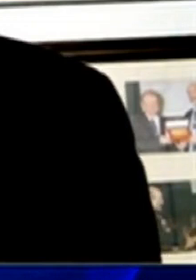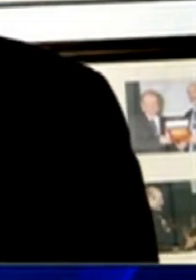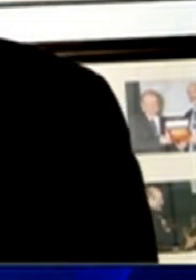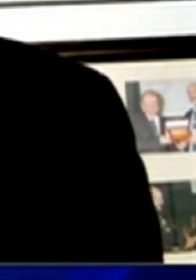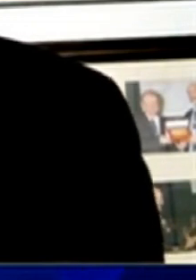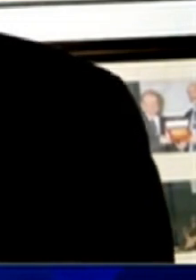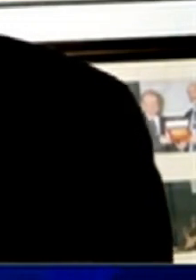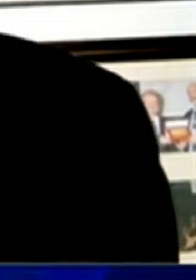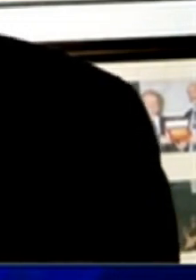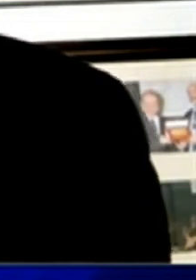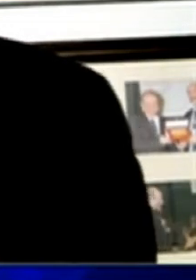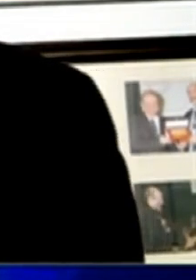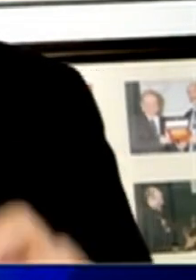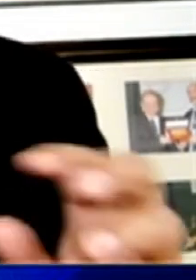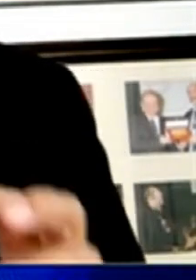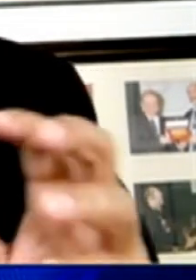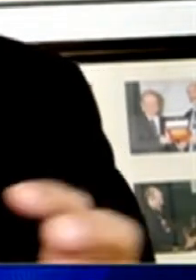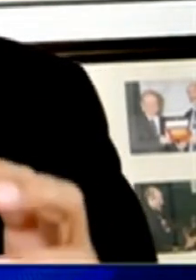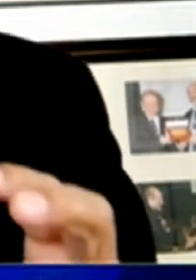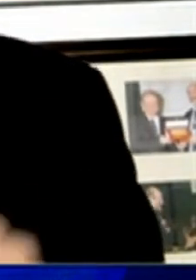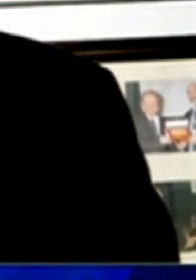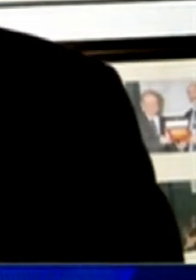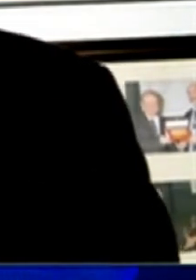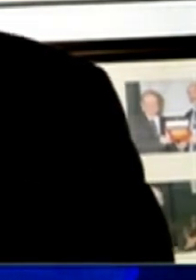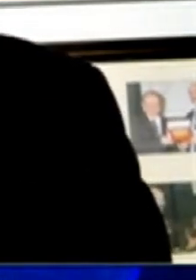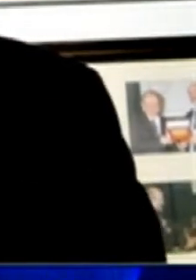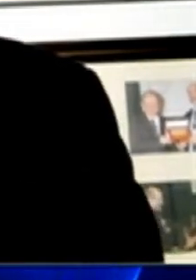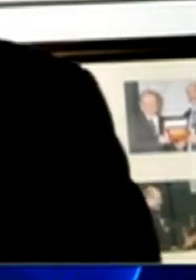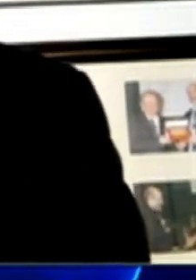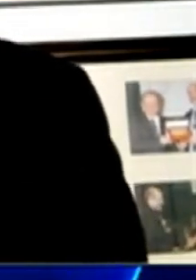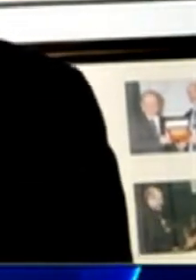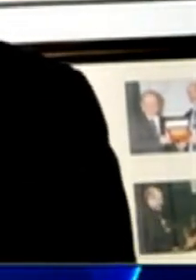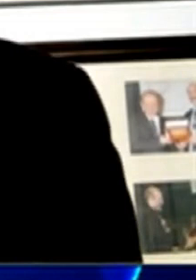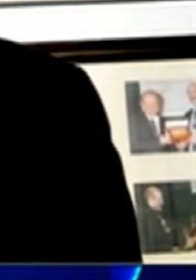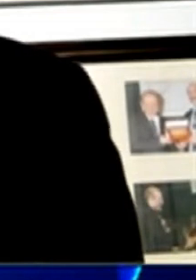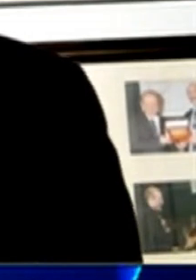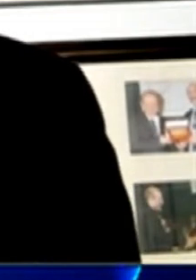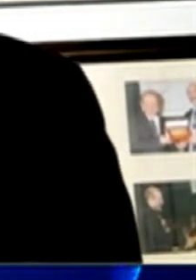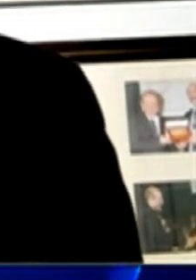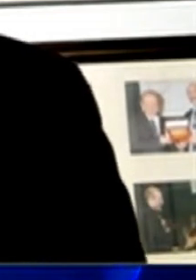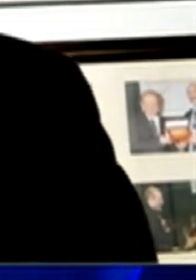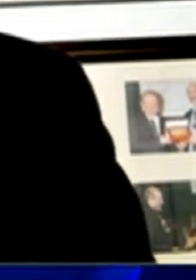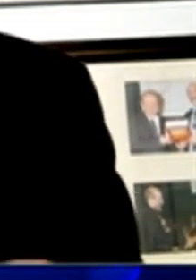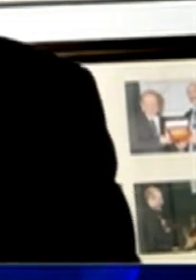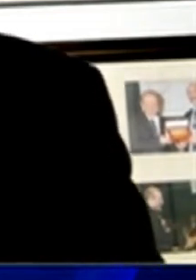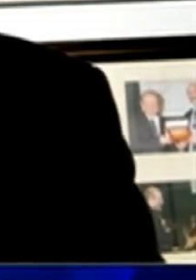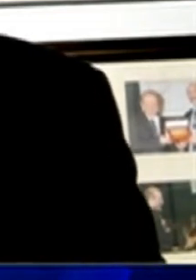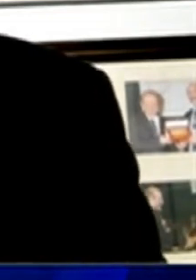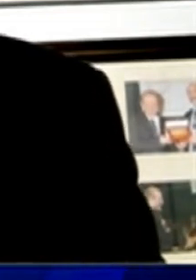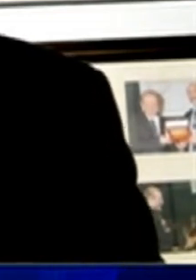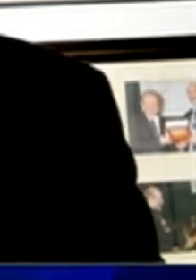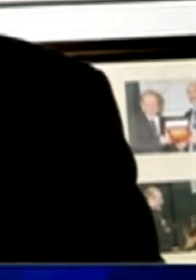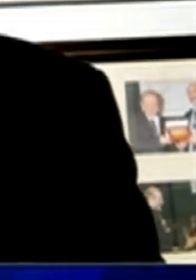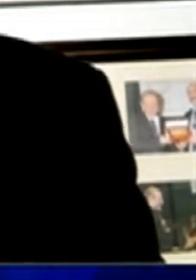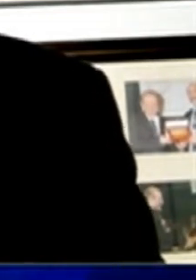they make the body make the proteins. So it's a slightly different step that's involved. But from all of the vaccines, and